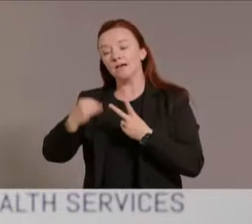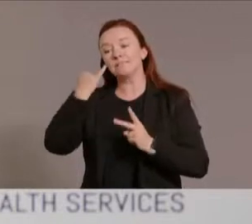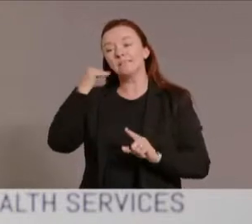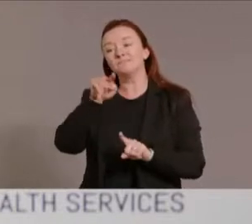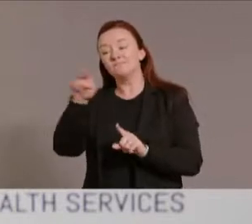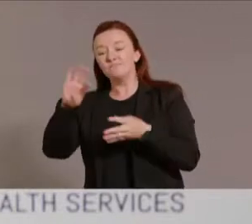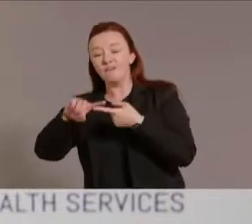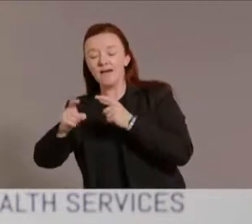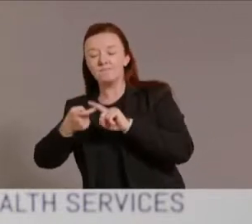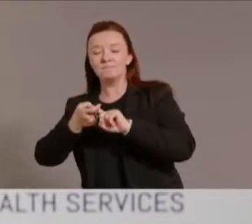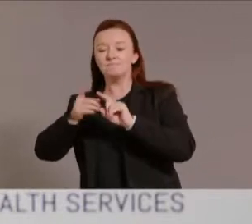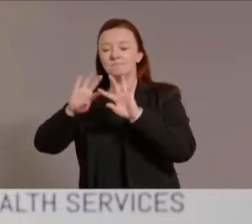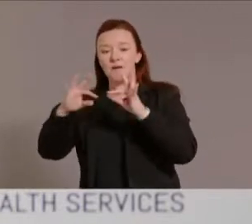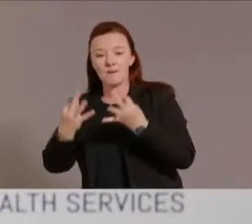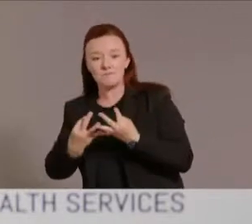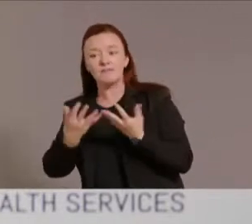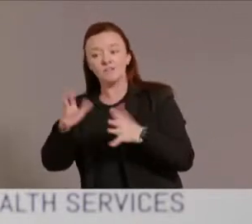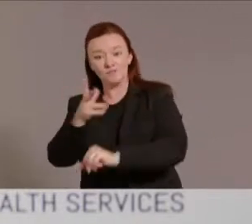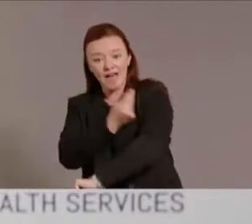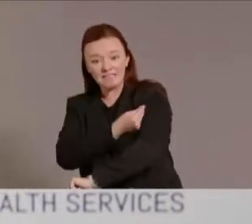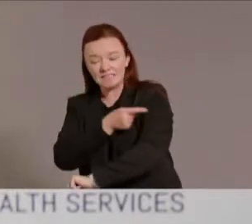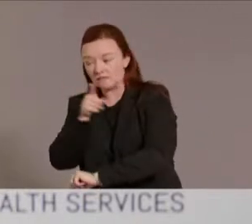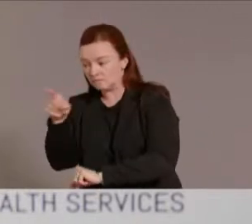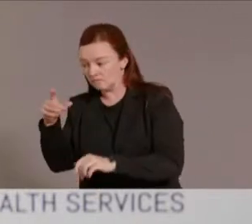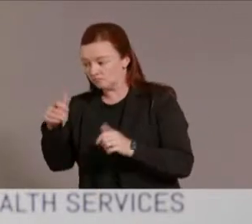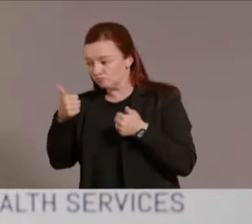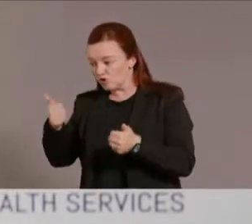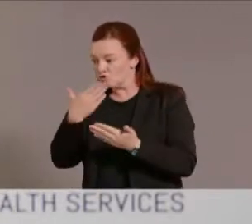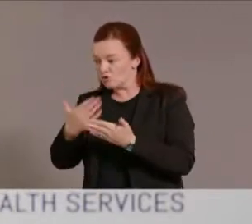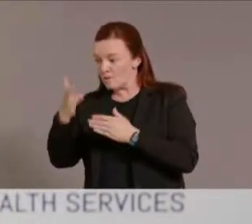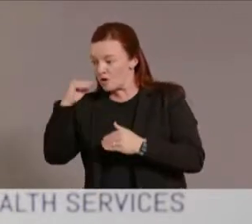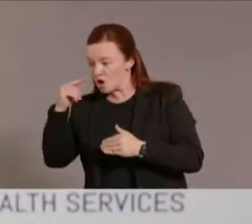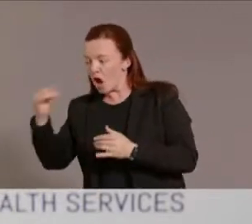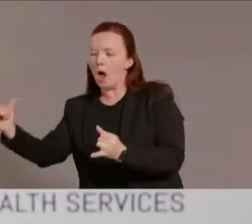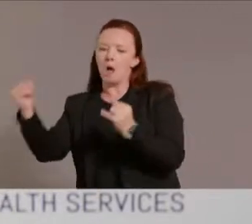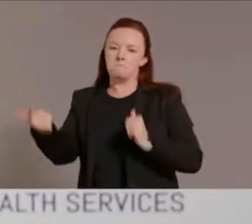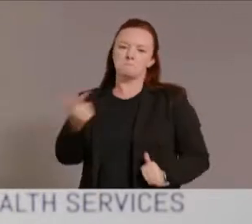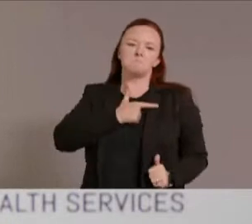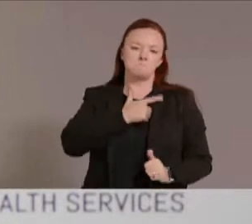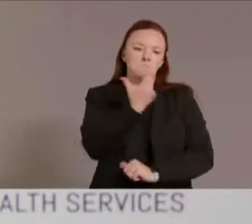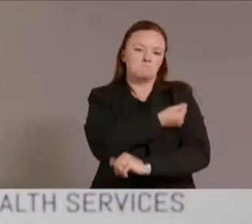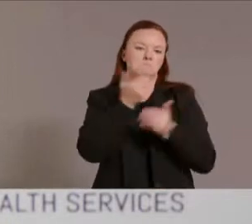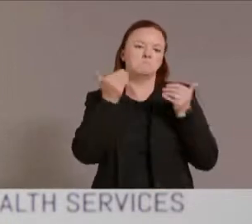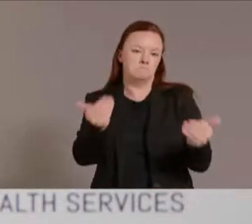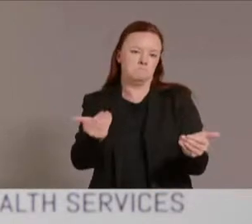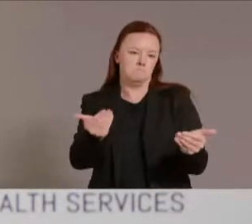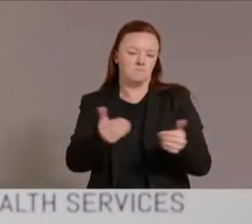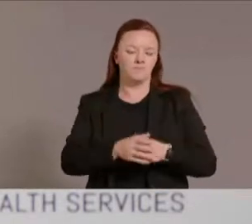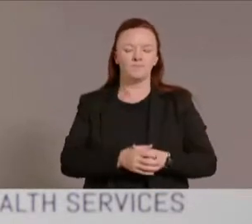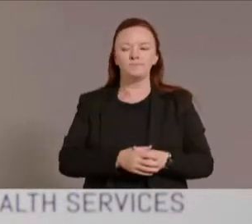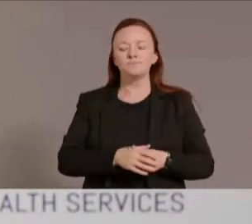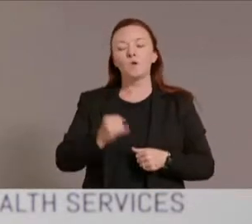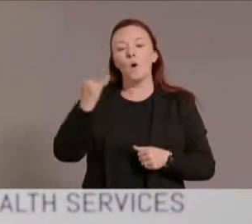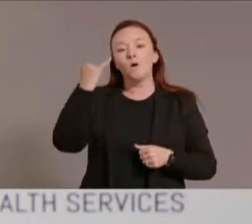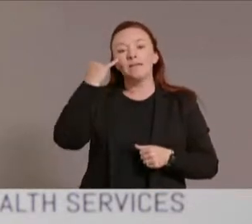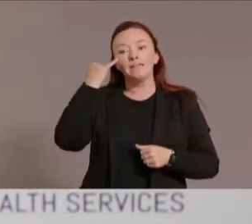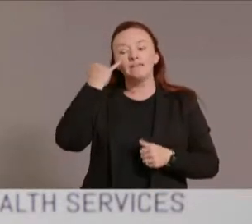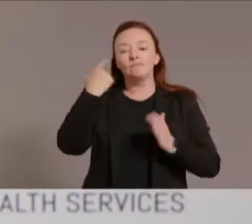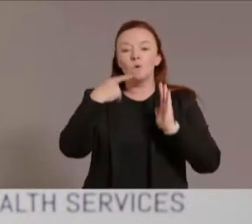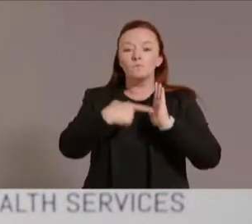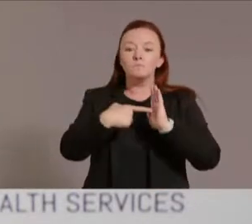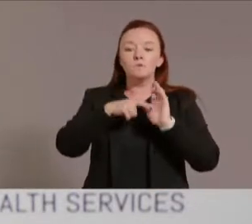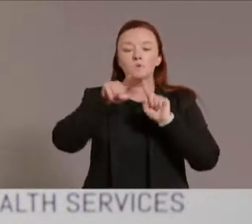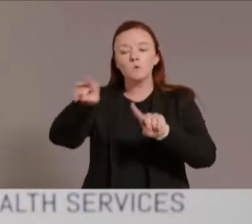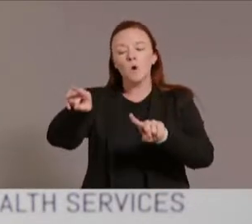vaccine. And so we do believe that if somebody's there on their annual checkup and it is recommended by their healthcare provider,